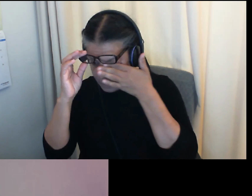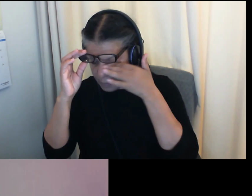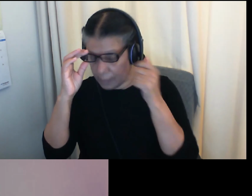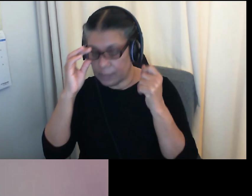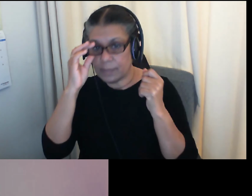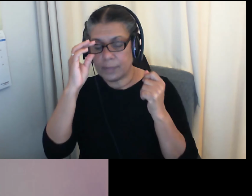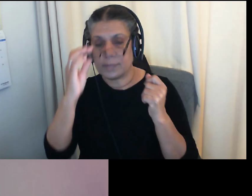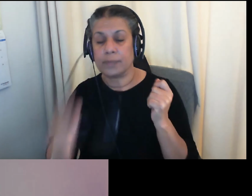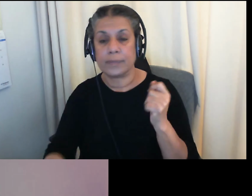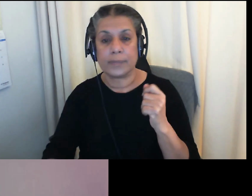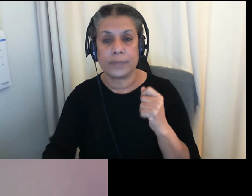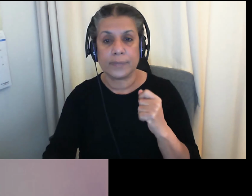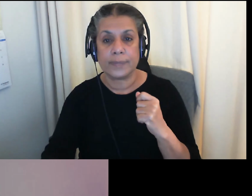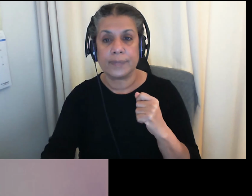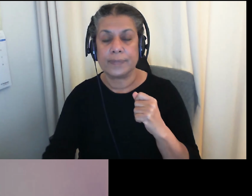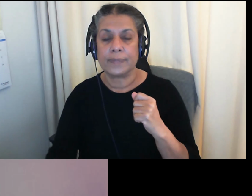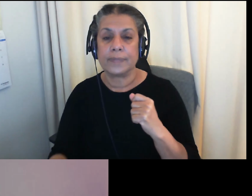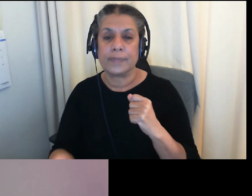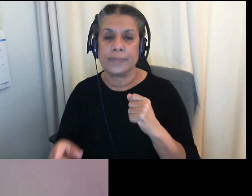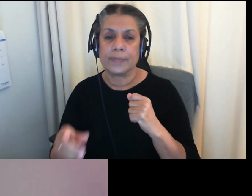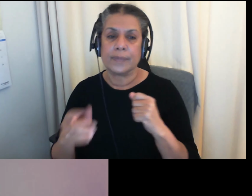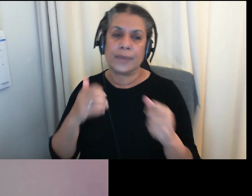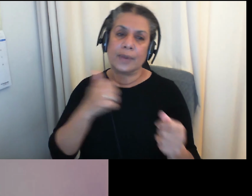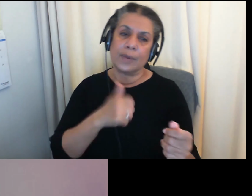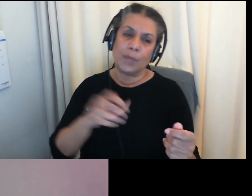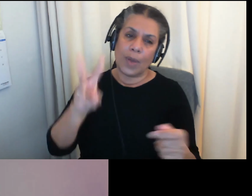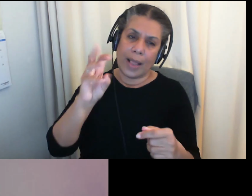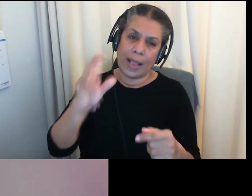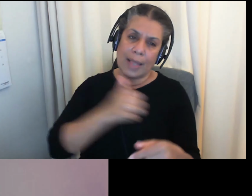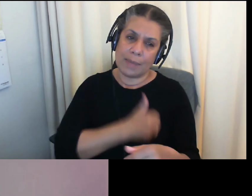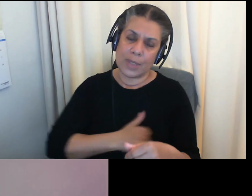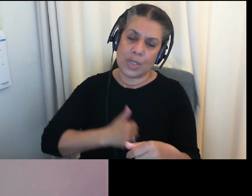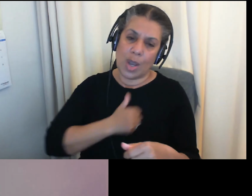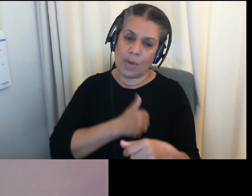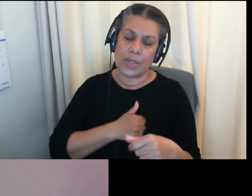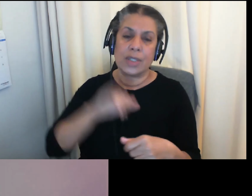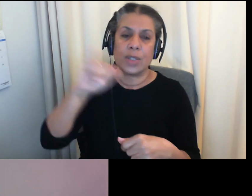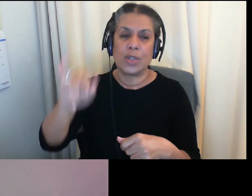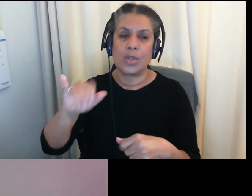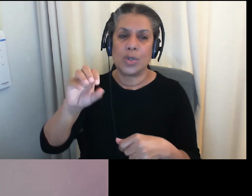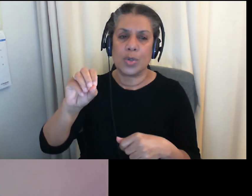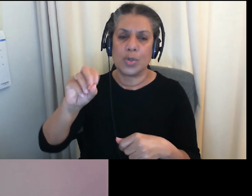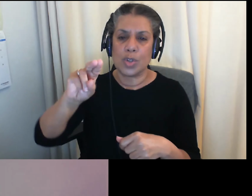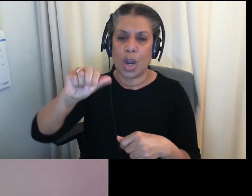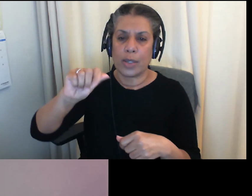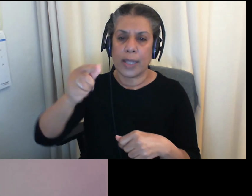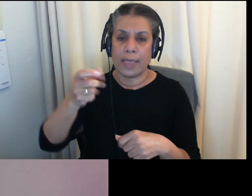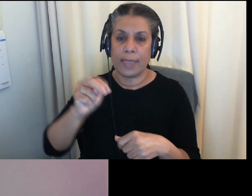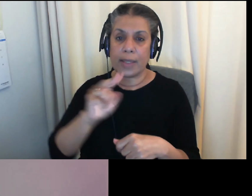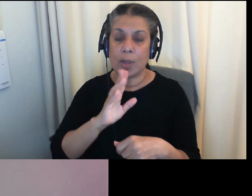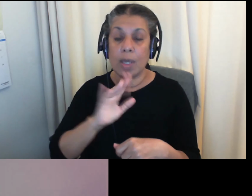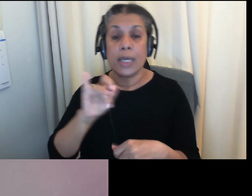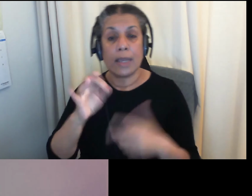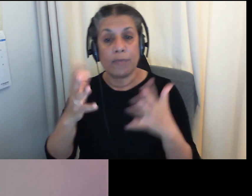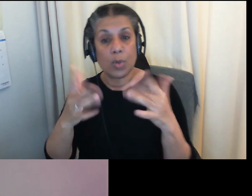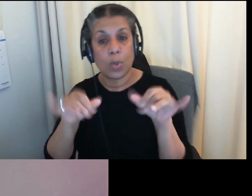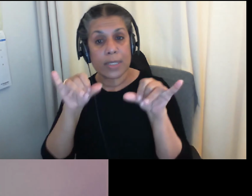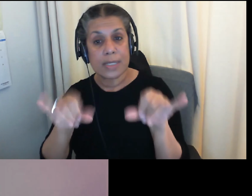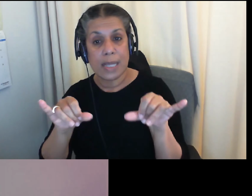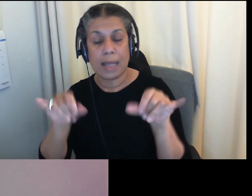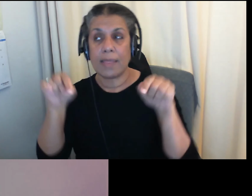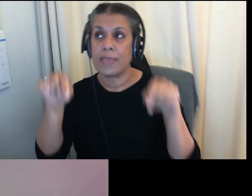Well, I hate to cut this off, but we can, if you want to stick around, you can. It's been a